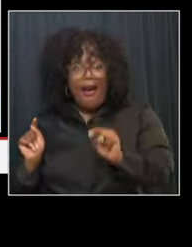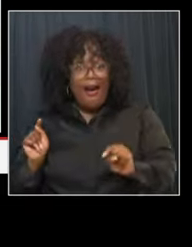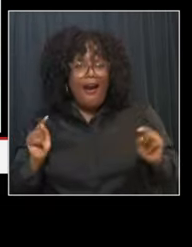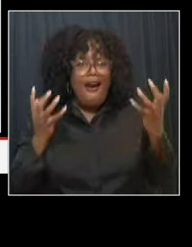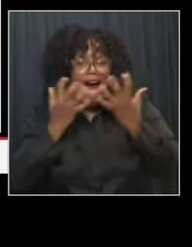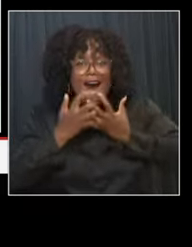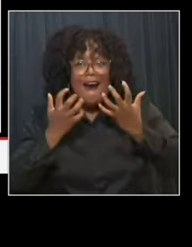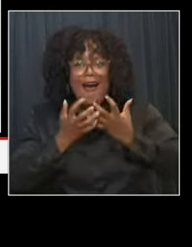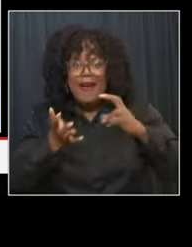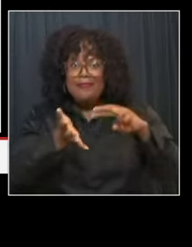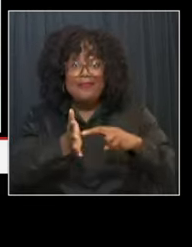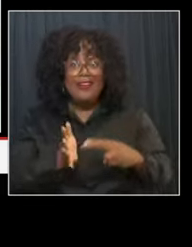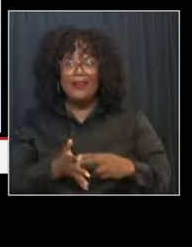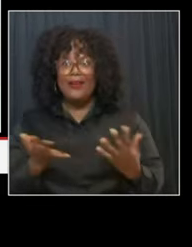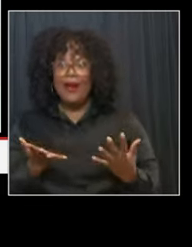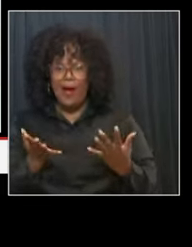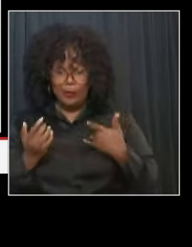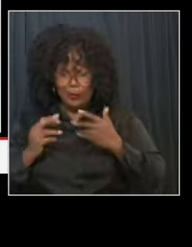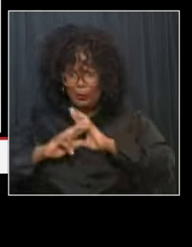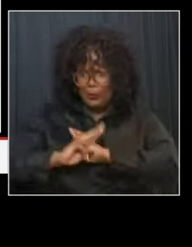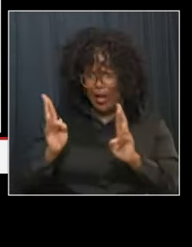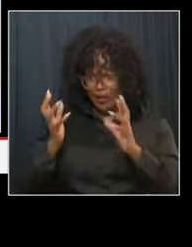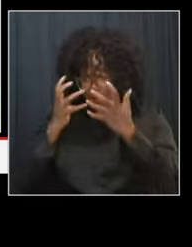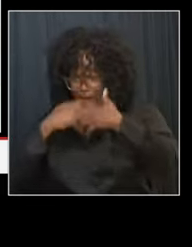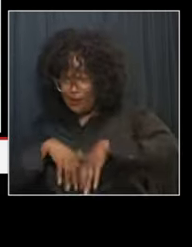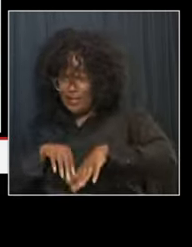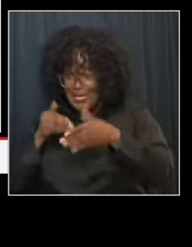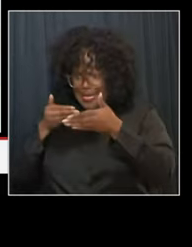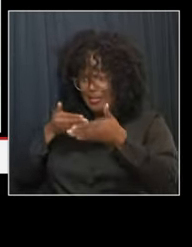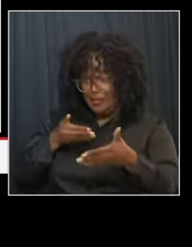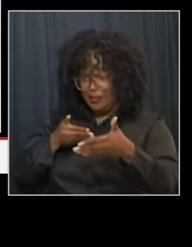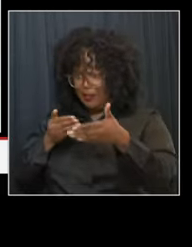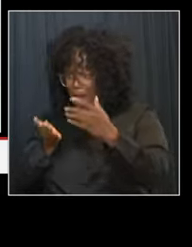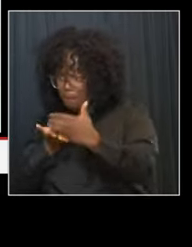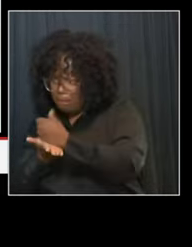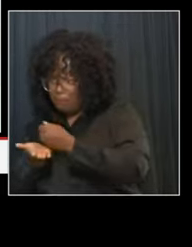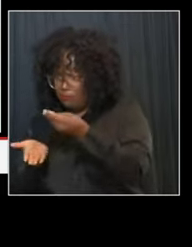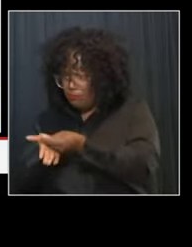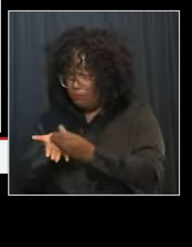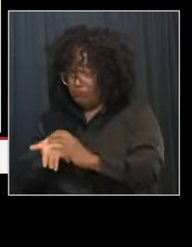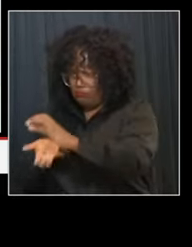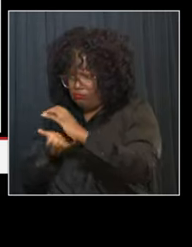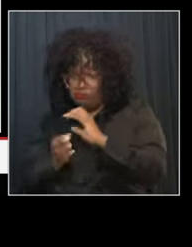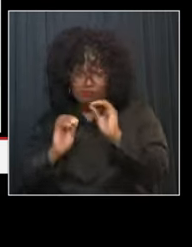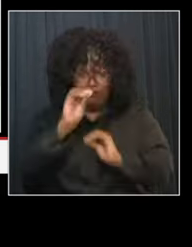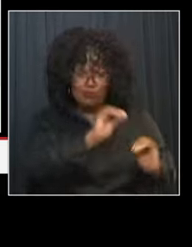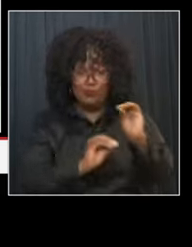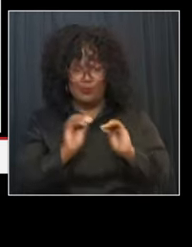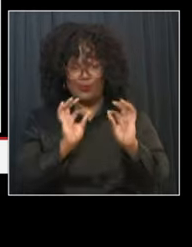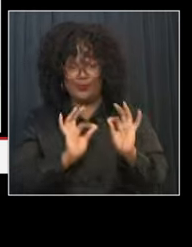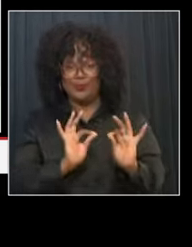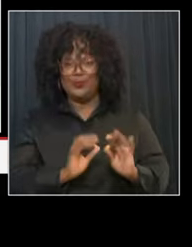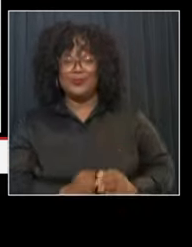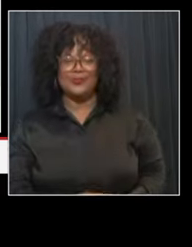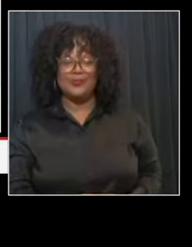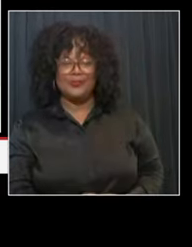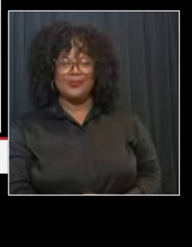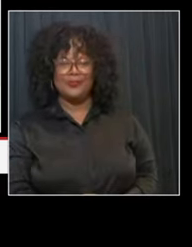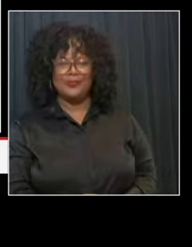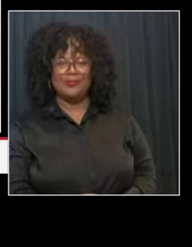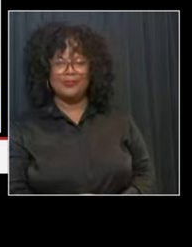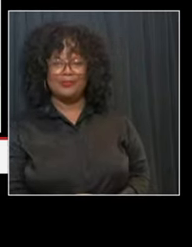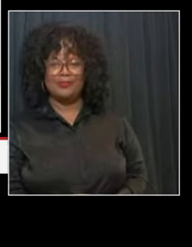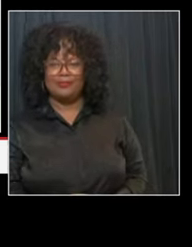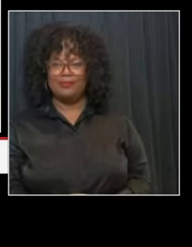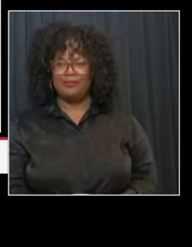long-term growth in housing, jobs, and revenue. Thank you, Deputy Mayor. And we will now go back to Deputy Mayor Kine to